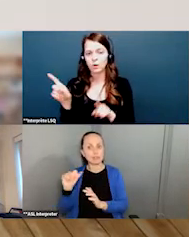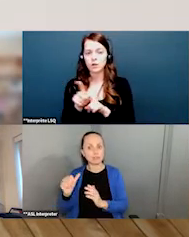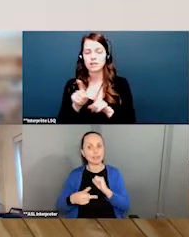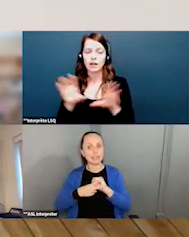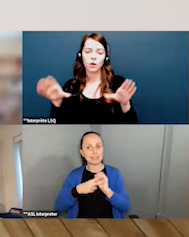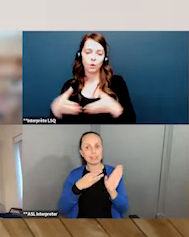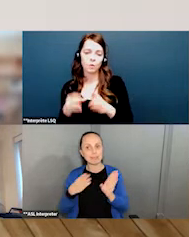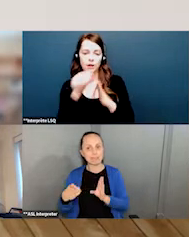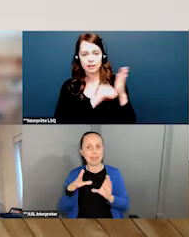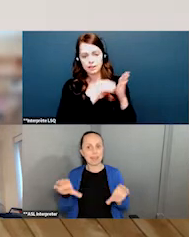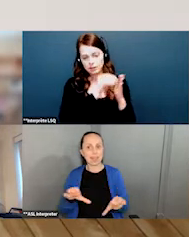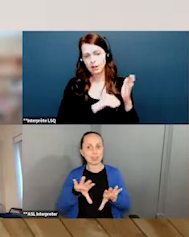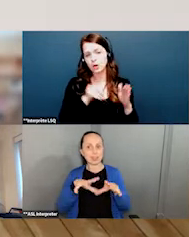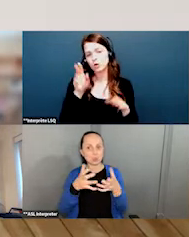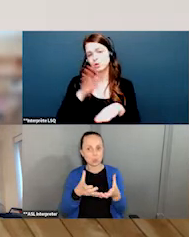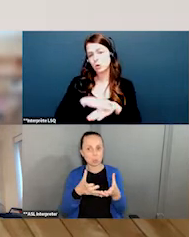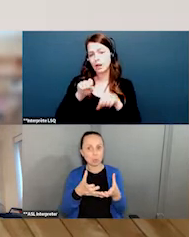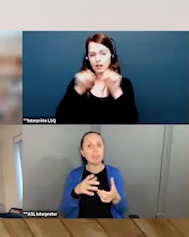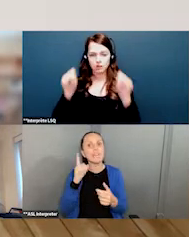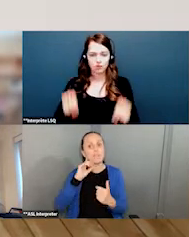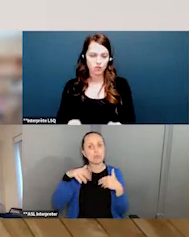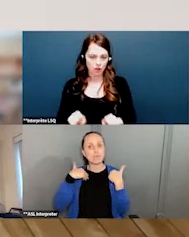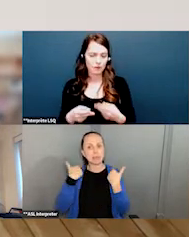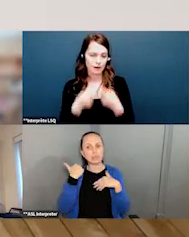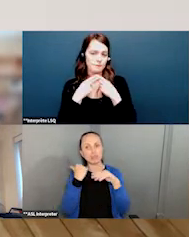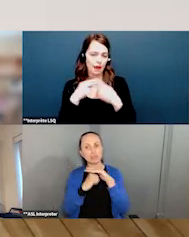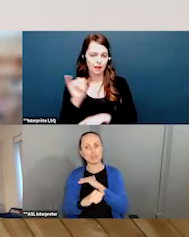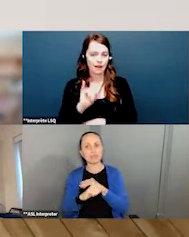Savings Plan Action Group to the Ministry of Social